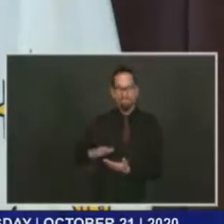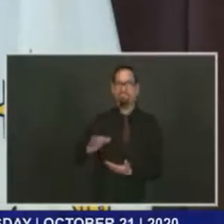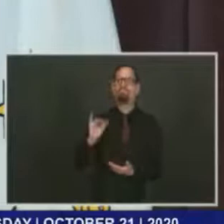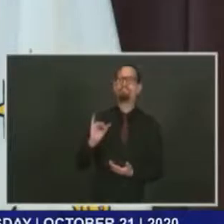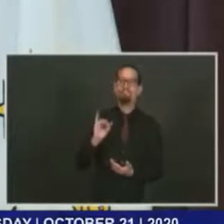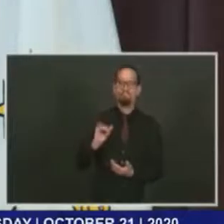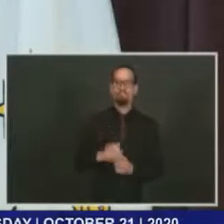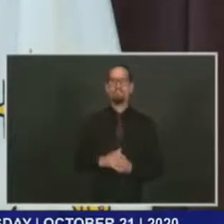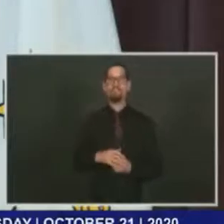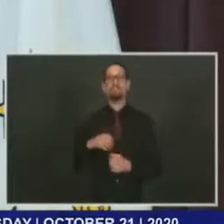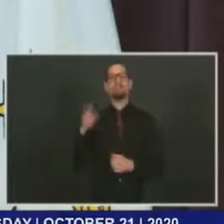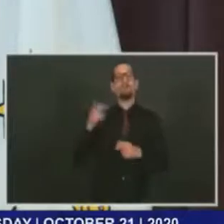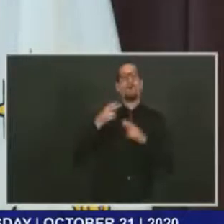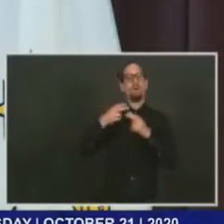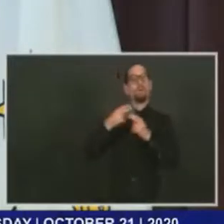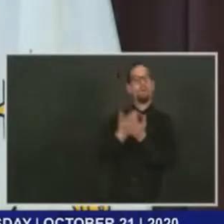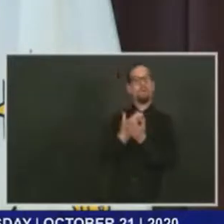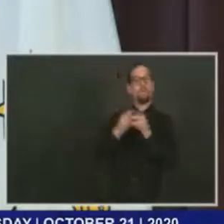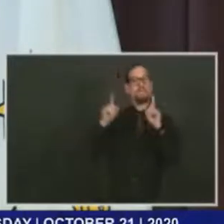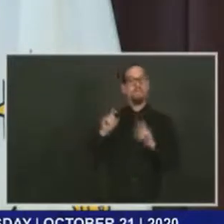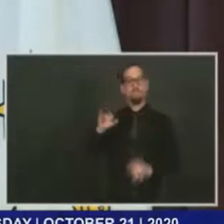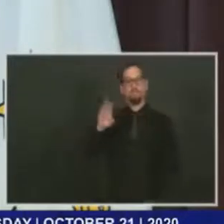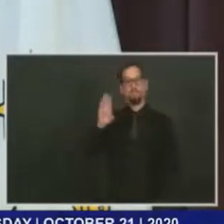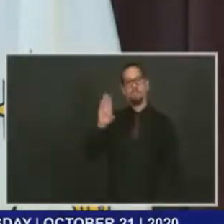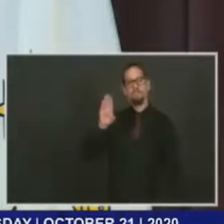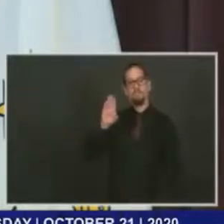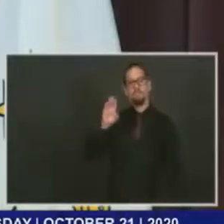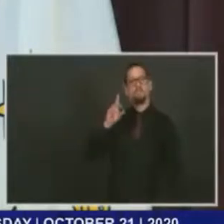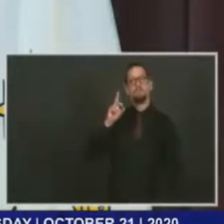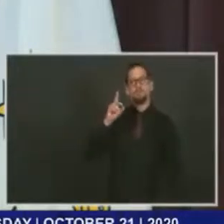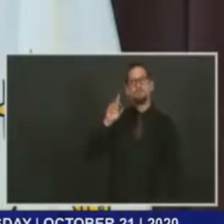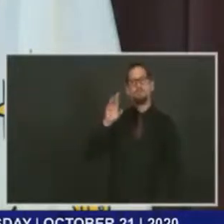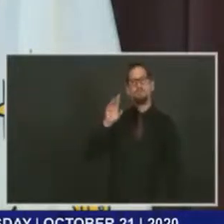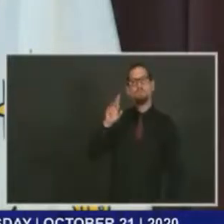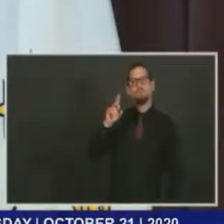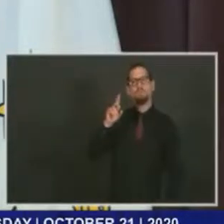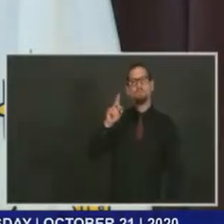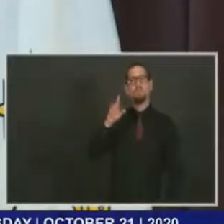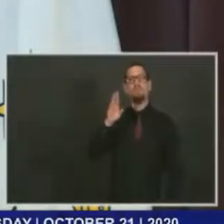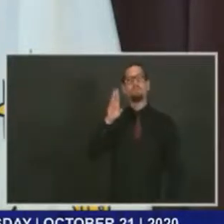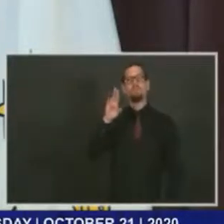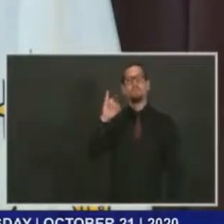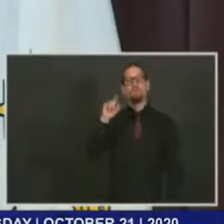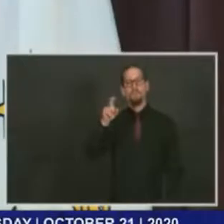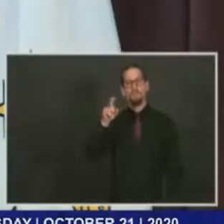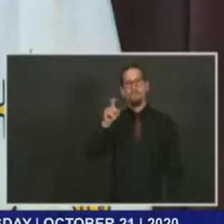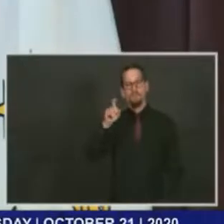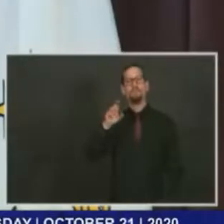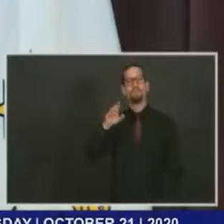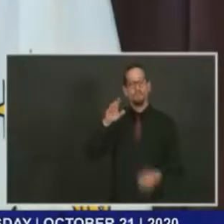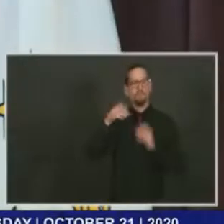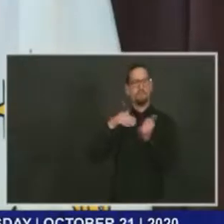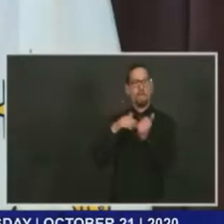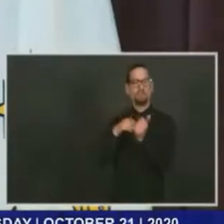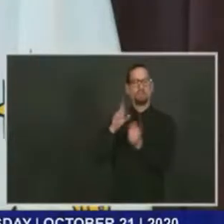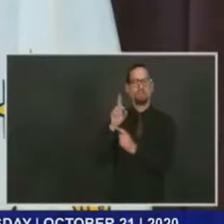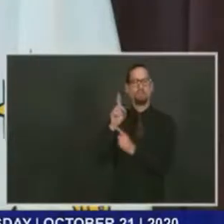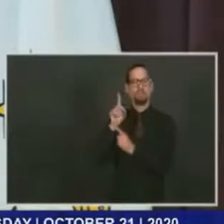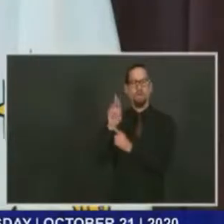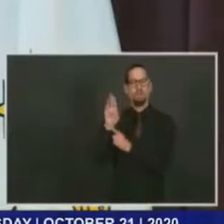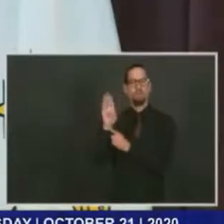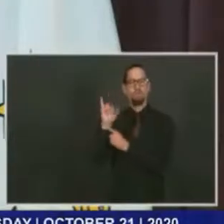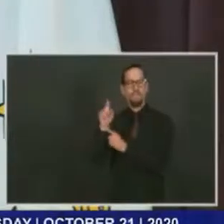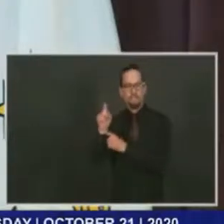has continued to engage with us, she's confirmed that nationally that was found. So we want you to understand